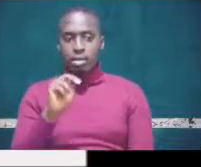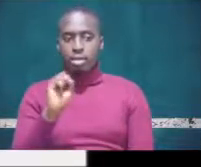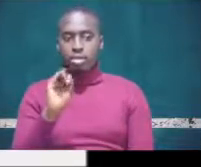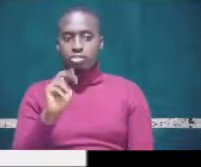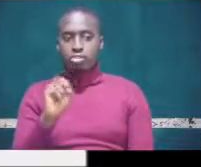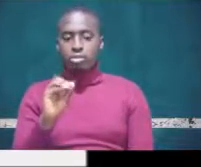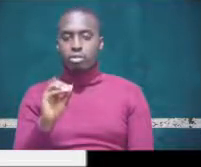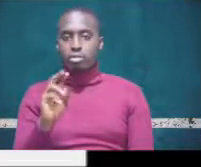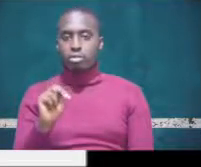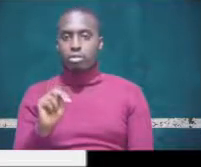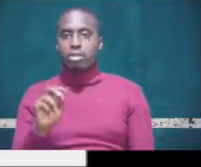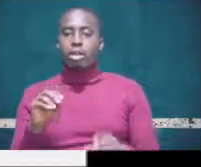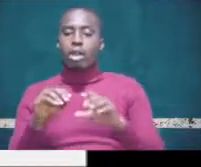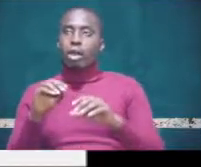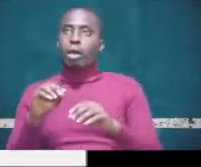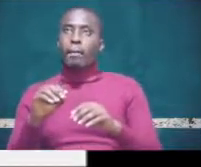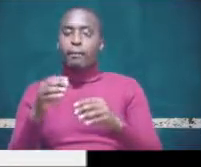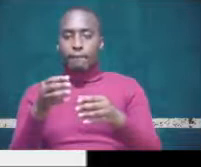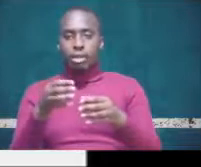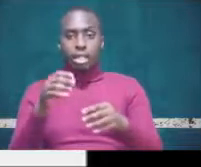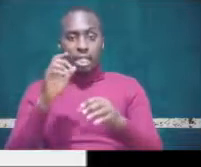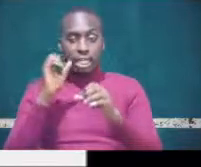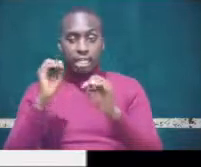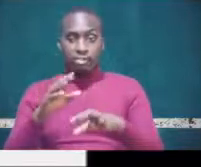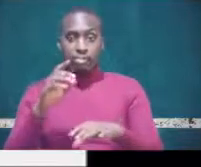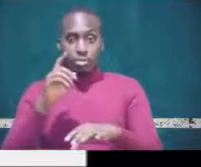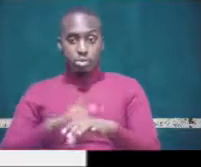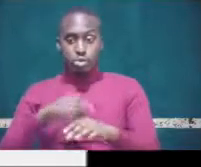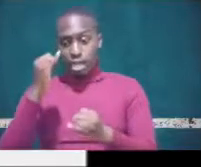that you are given at the retirement age or when you retire, pension.